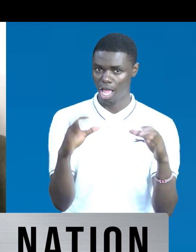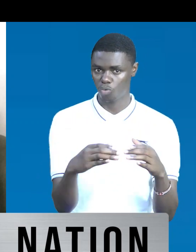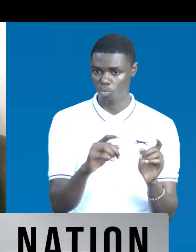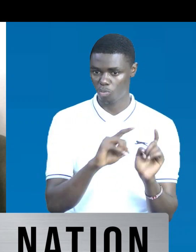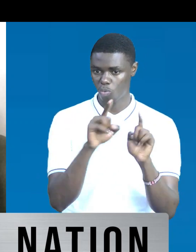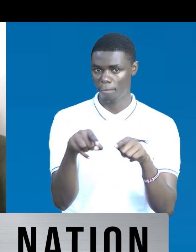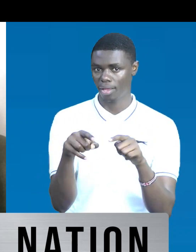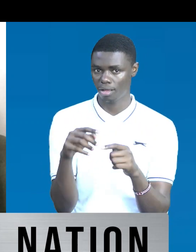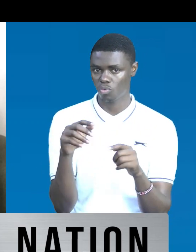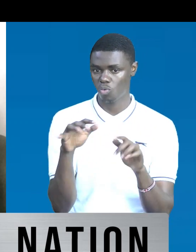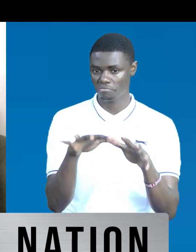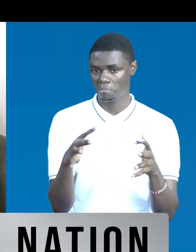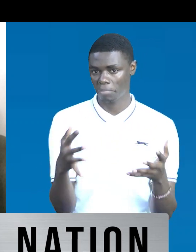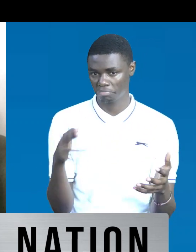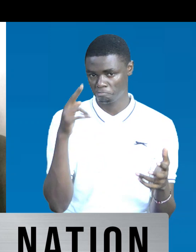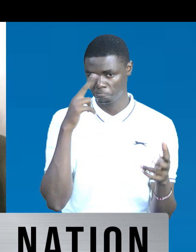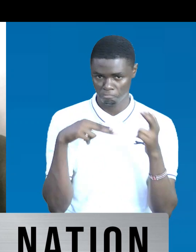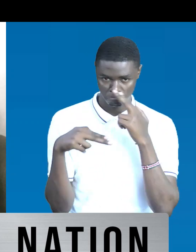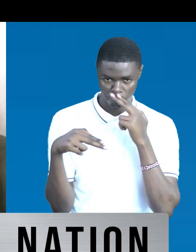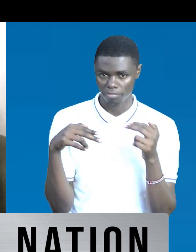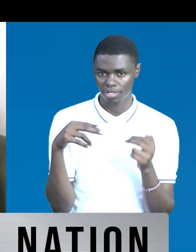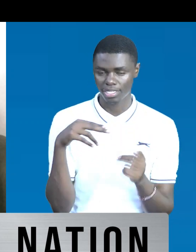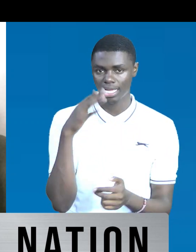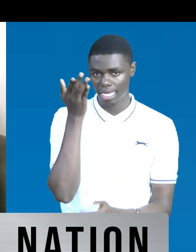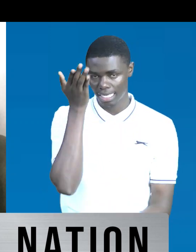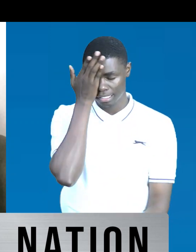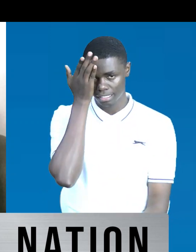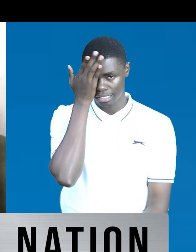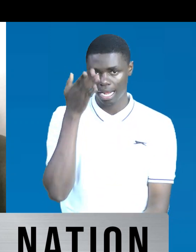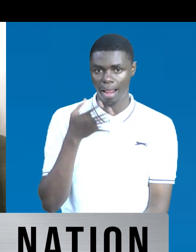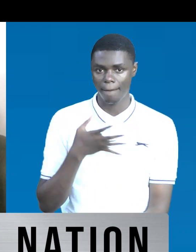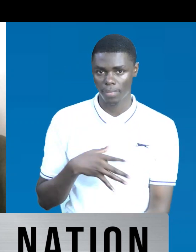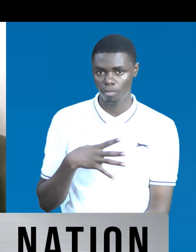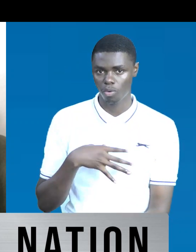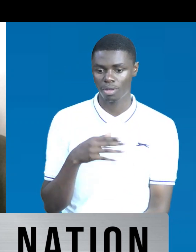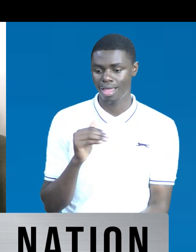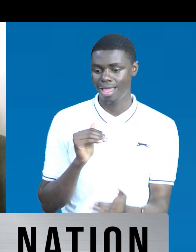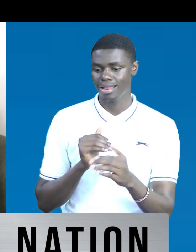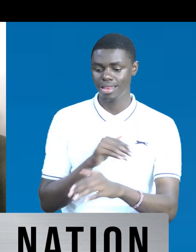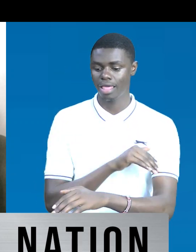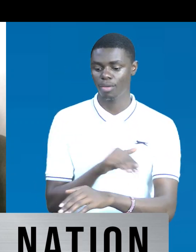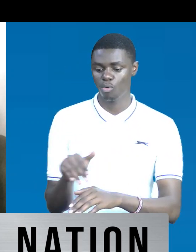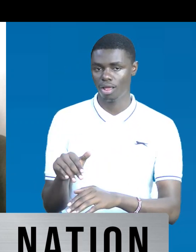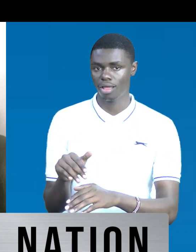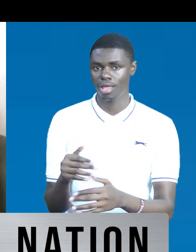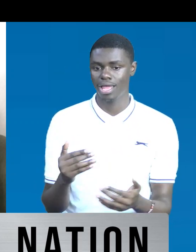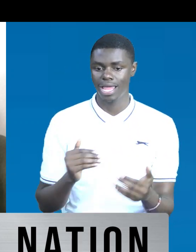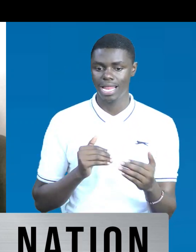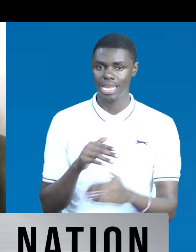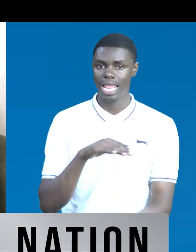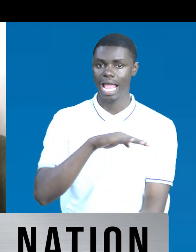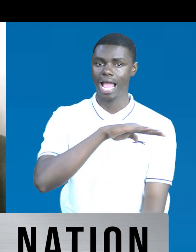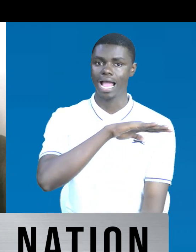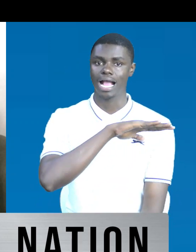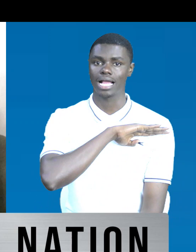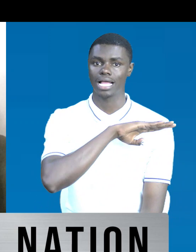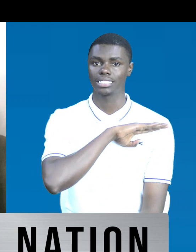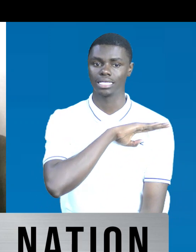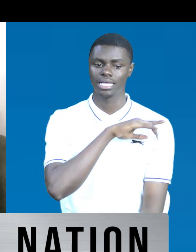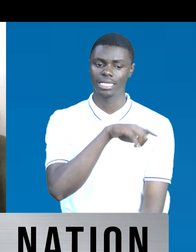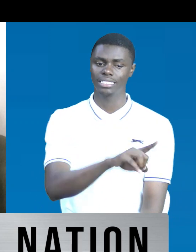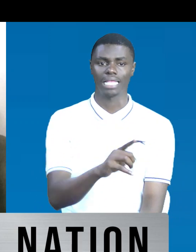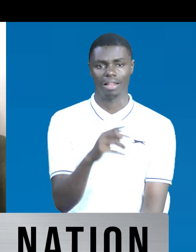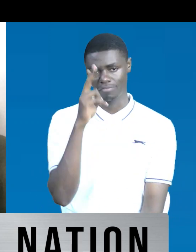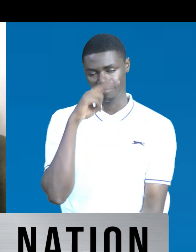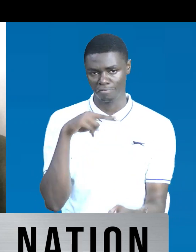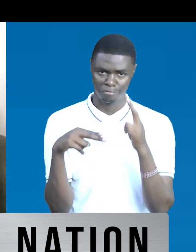have fun, of a group of Israelis near the border, near the Gaza, and they were just having